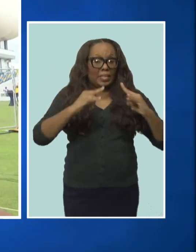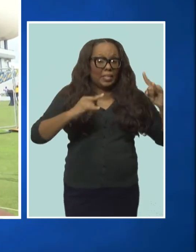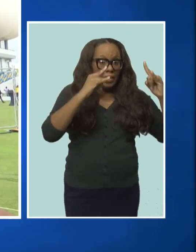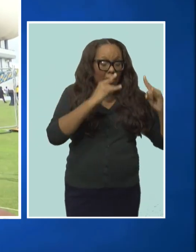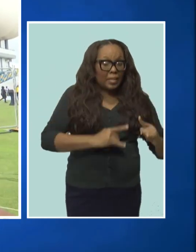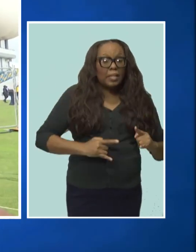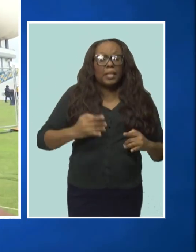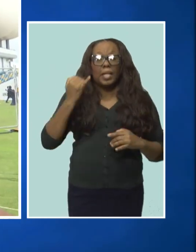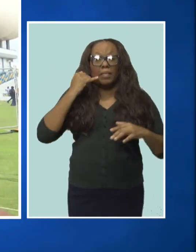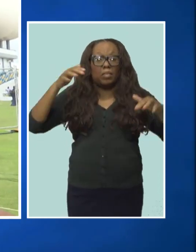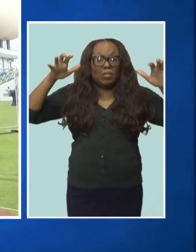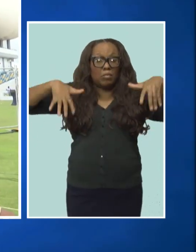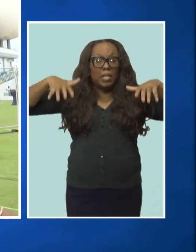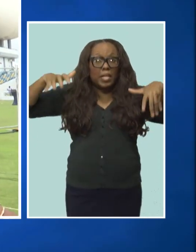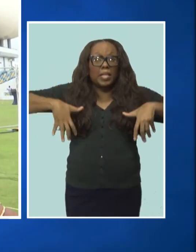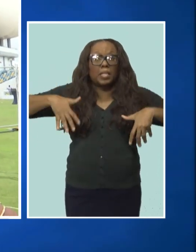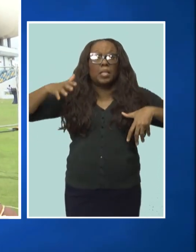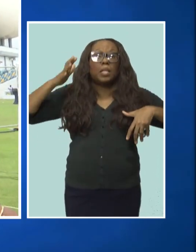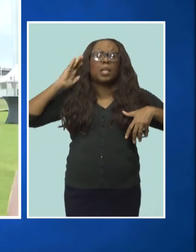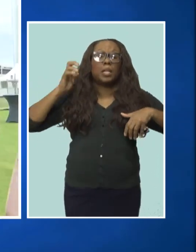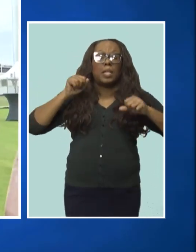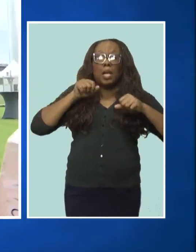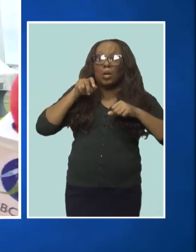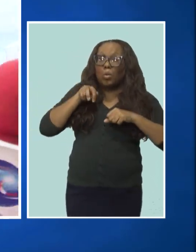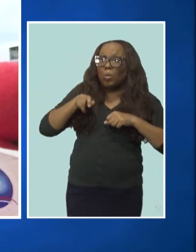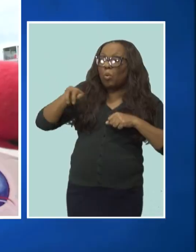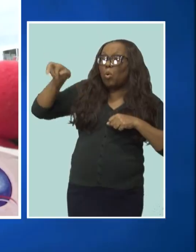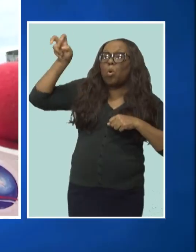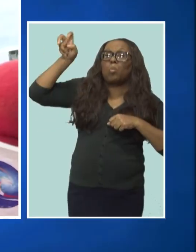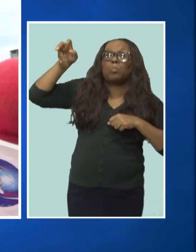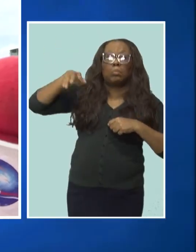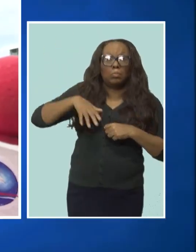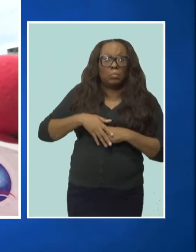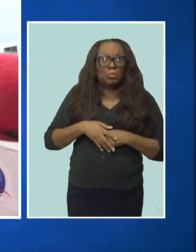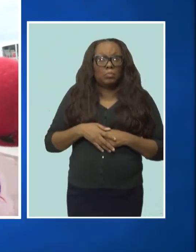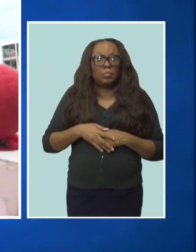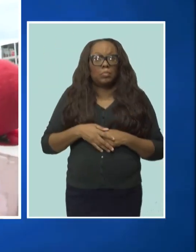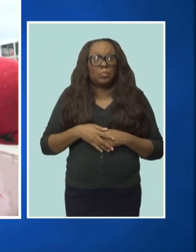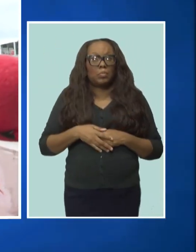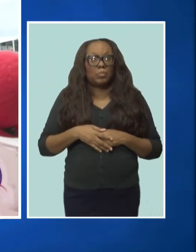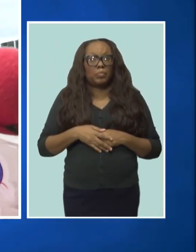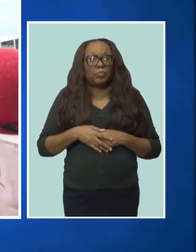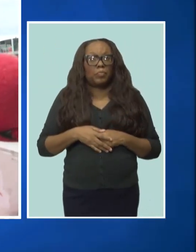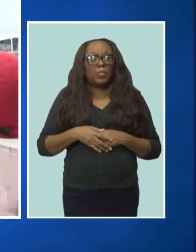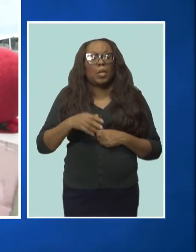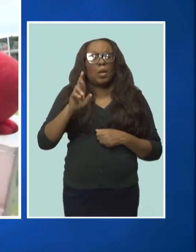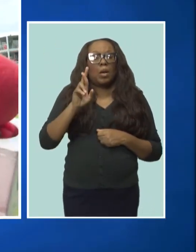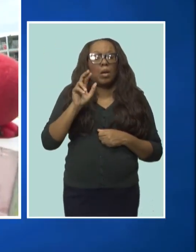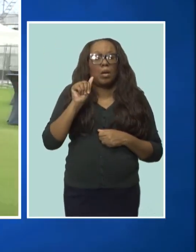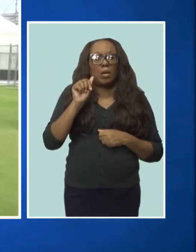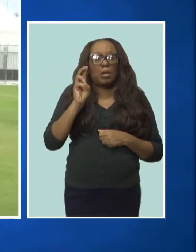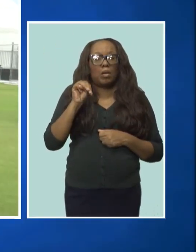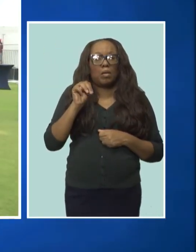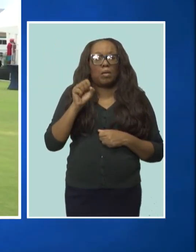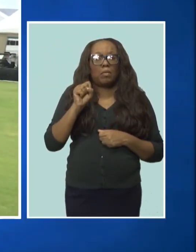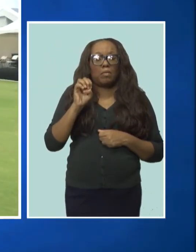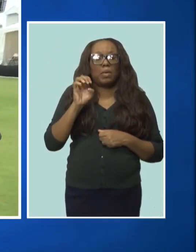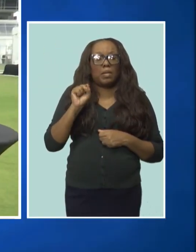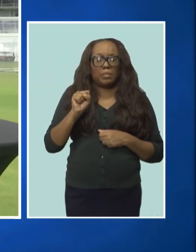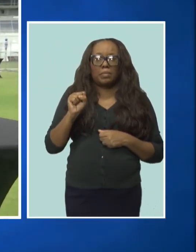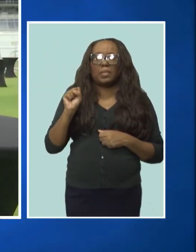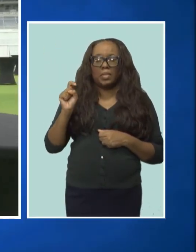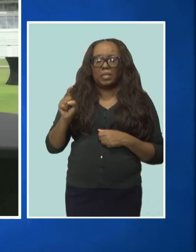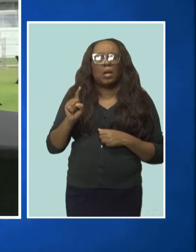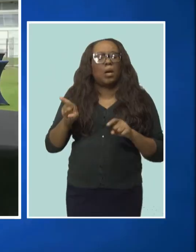up for the stands if we get that downpour rain. Meanwhile, one of the sponsors, Ramesses Brown of Mount Gay Rum, says this show is